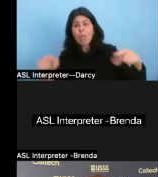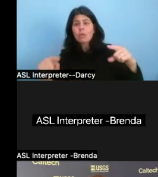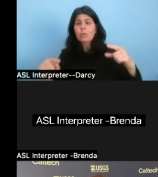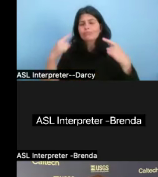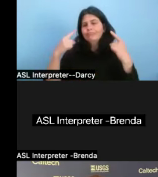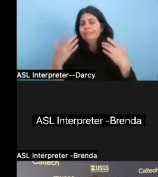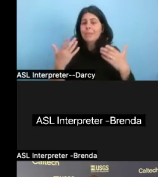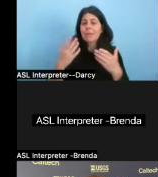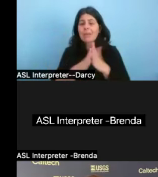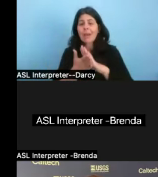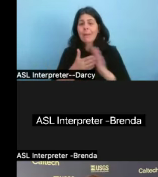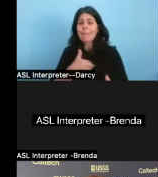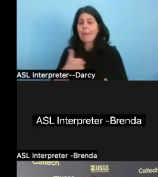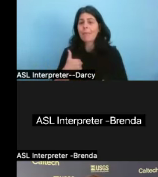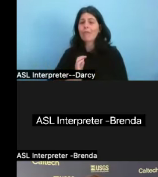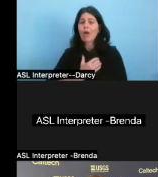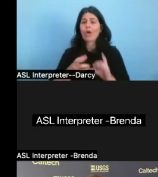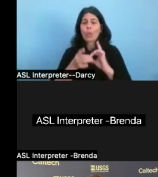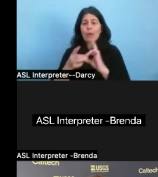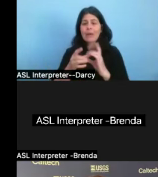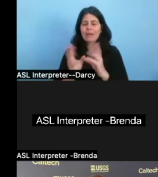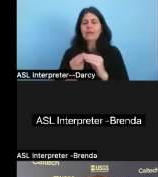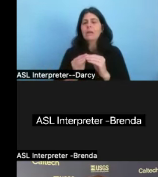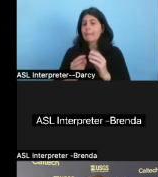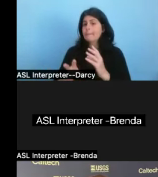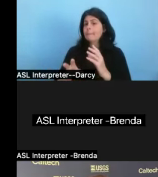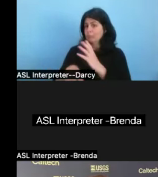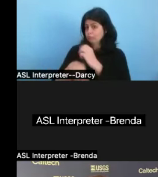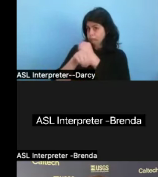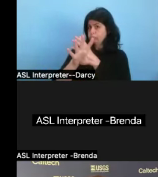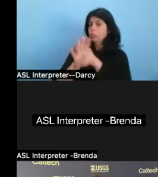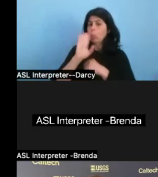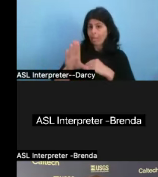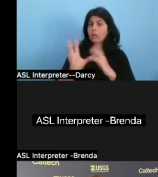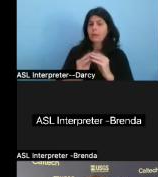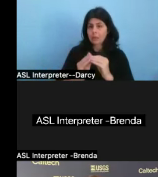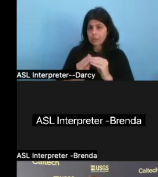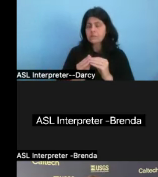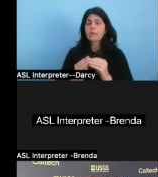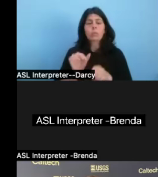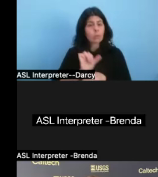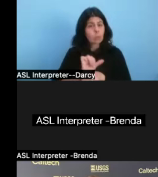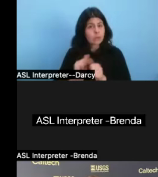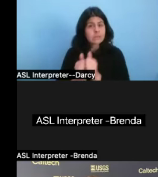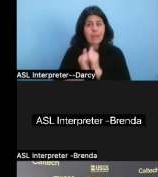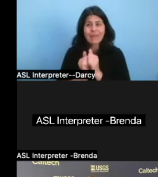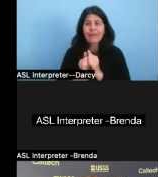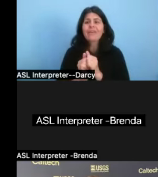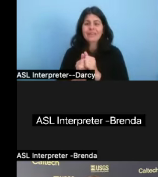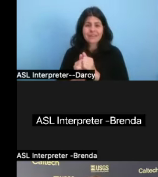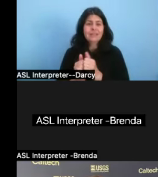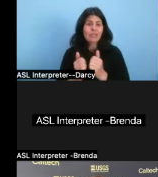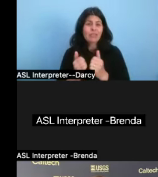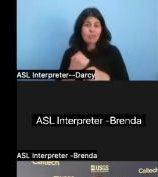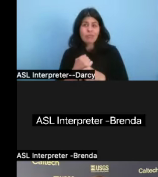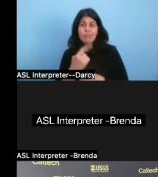a member of our coordinating committee. Meetings are via Zoom. We work together on a mutual efforts in making our community earthquake